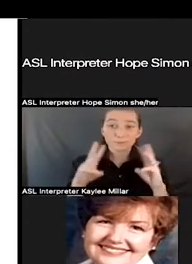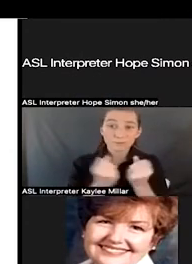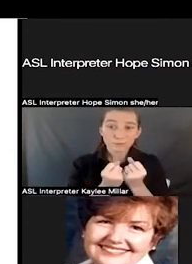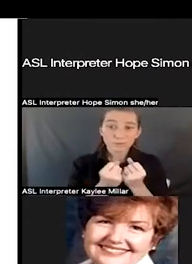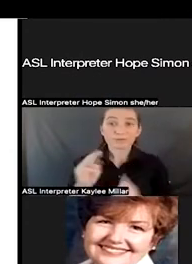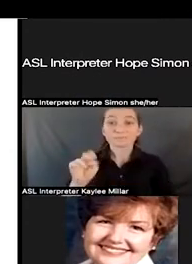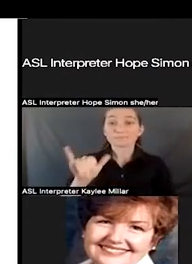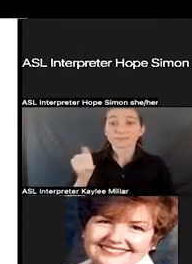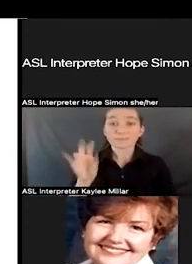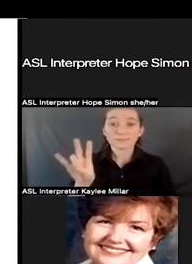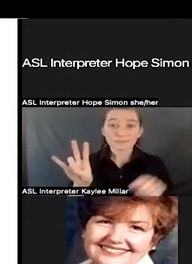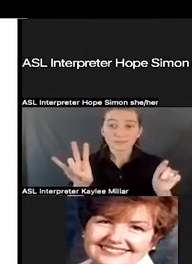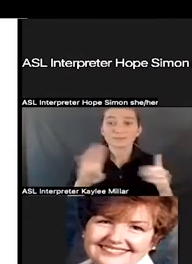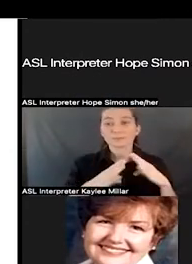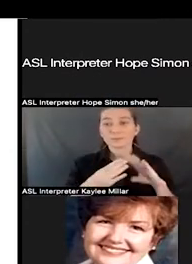engagement webinar